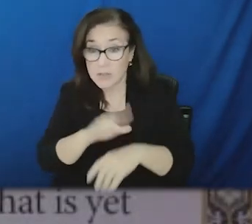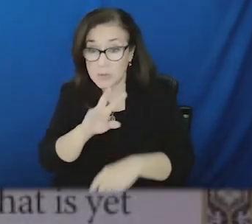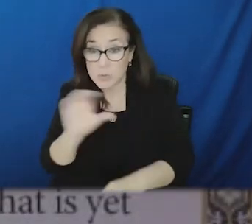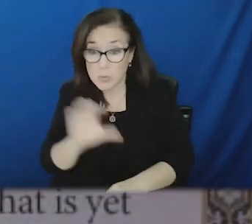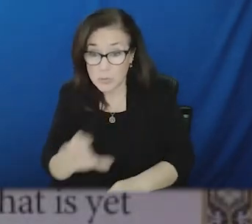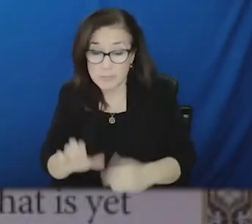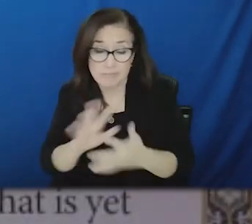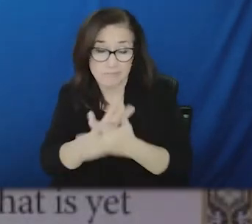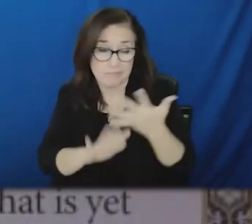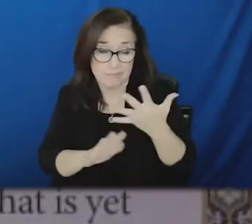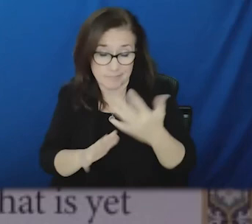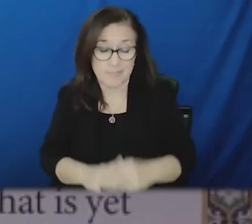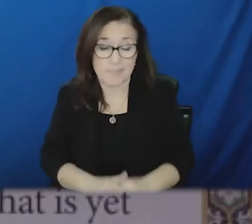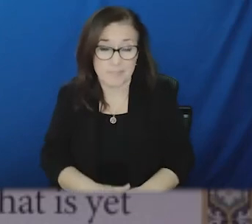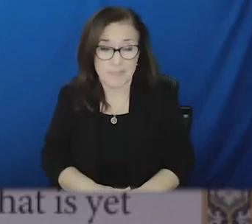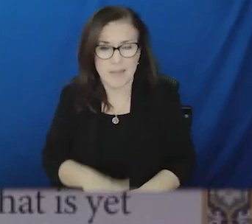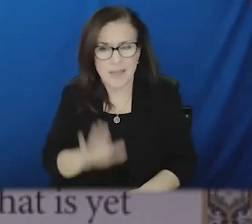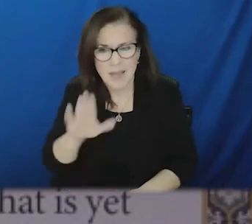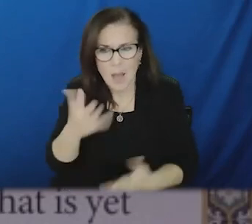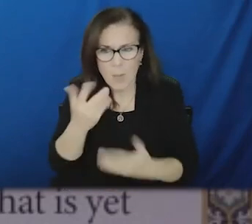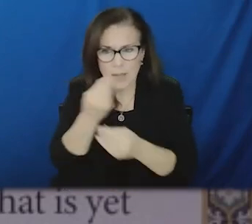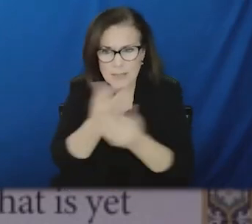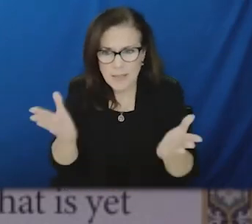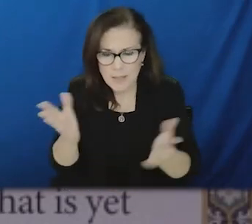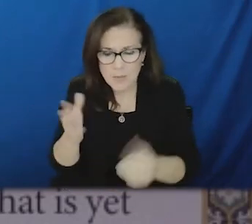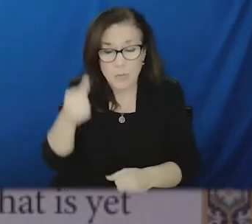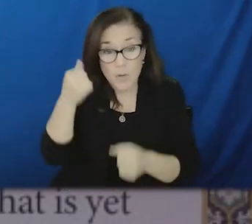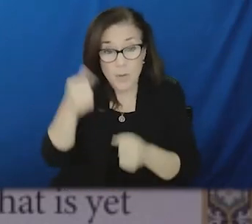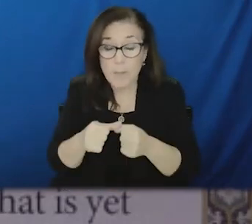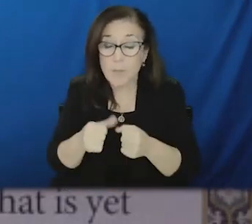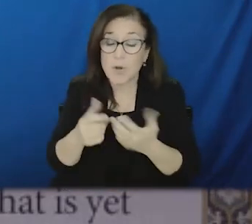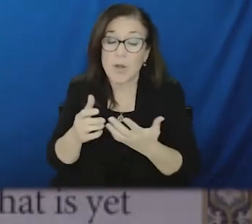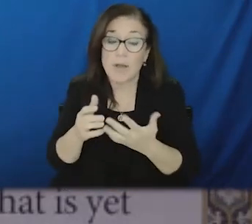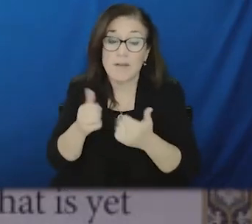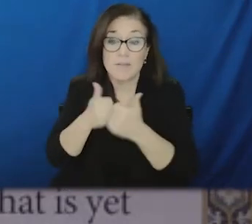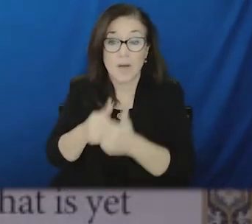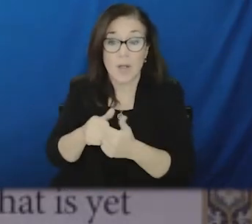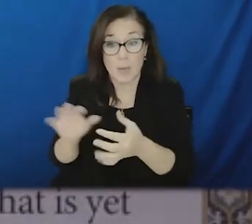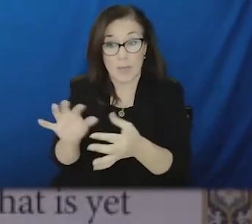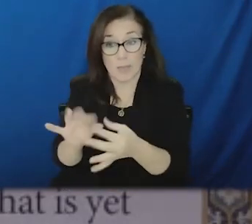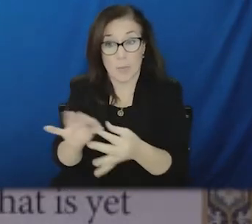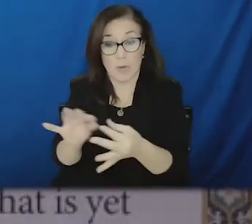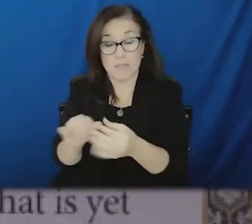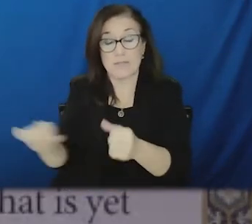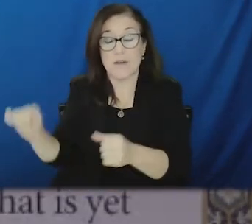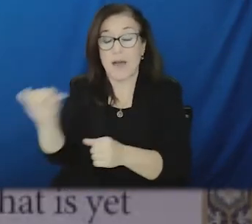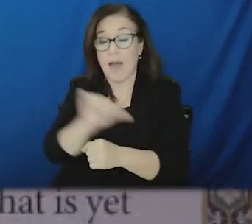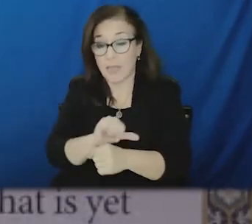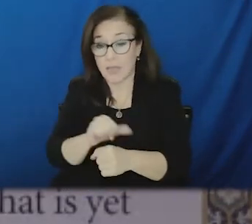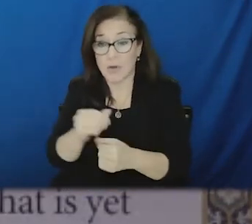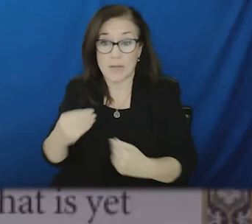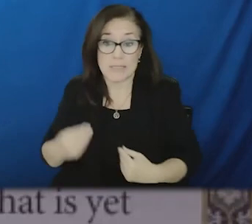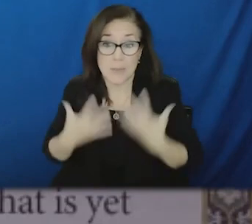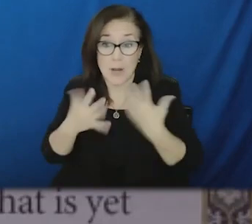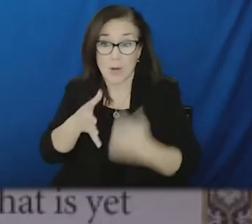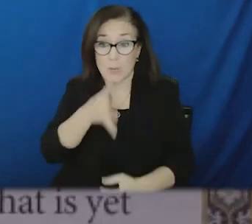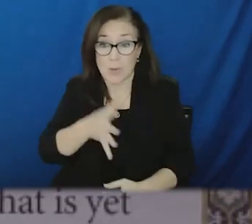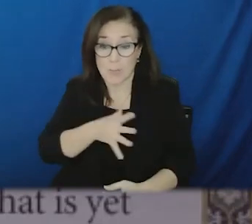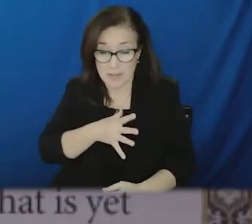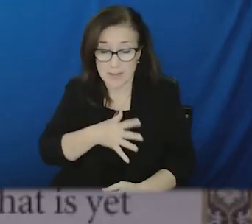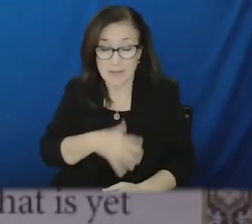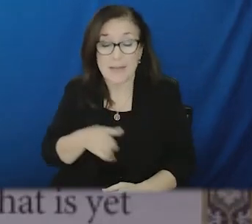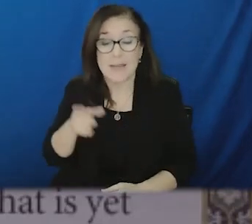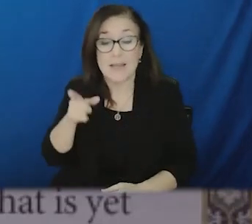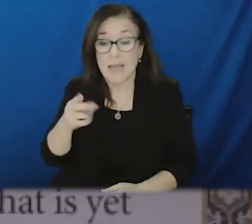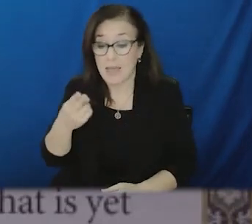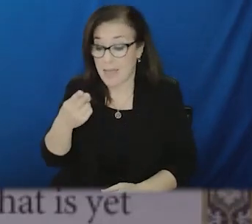I just want to say, remember, in the words of another inspiring woman in the month of March, Helen Keller said, "A bend in the